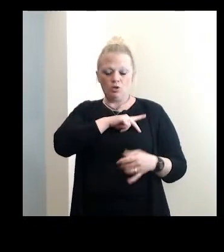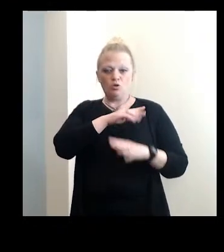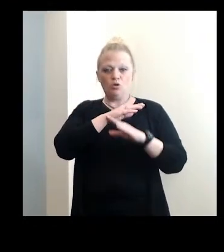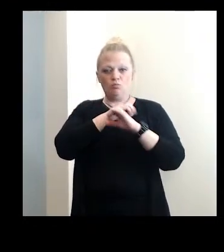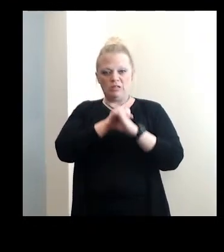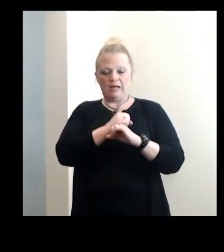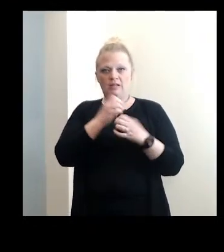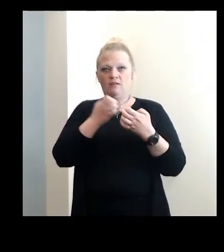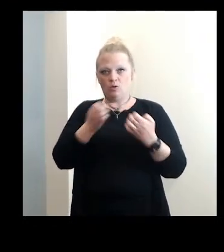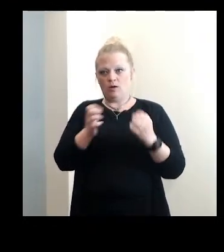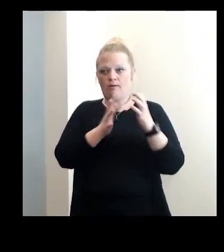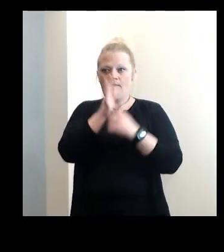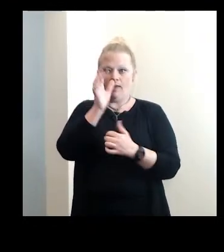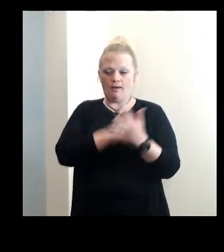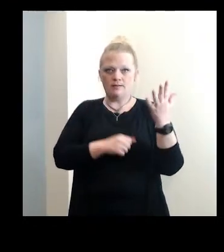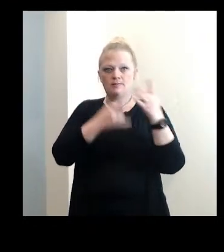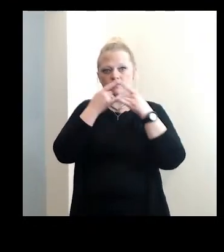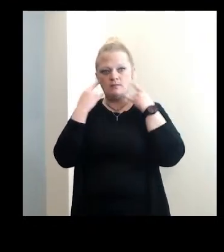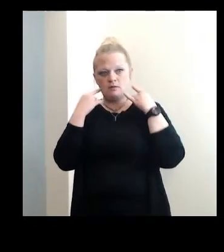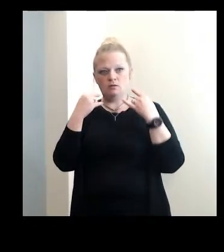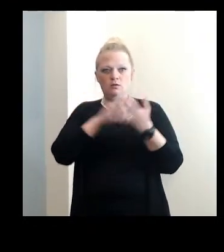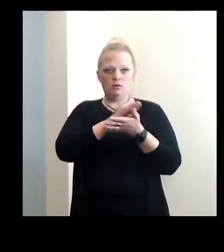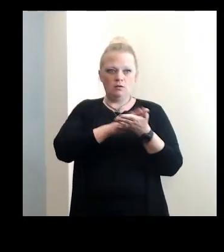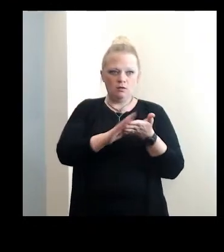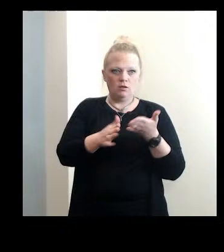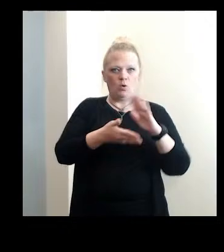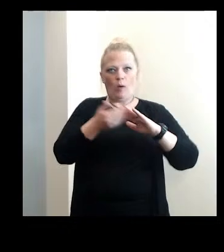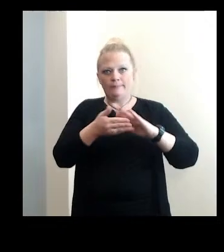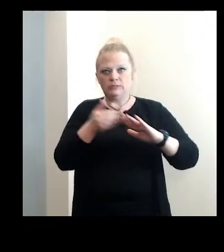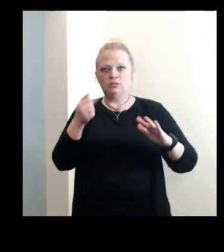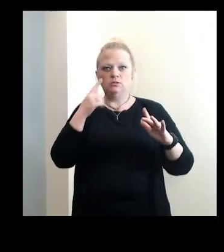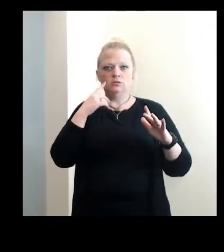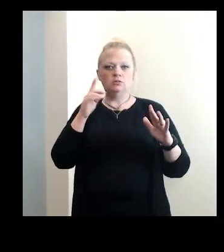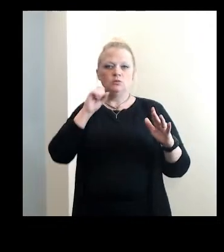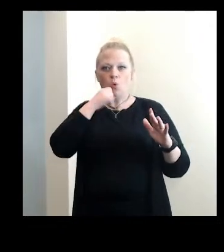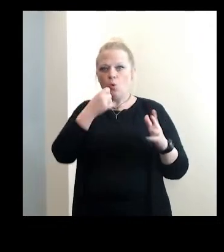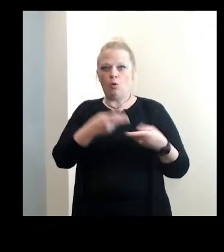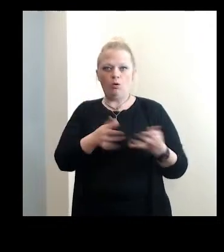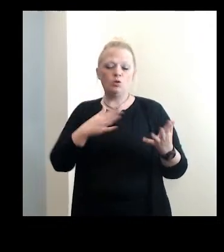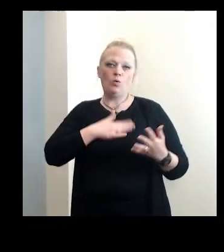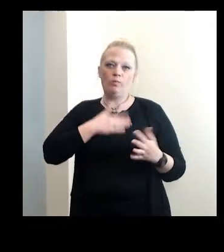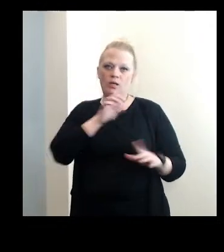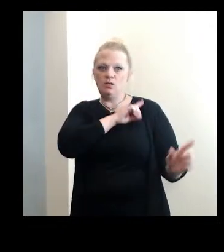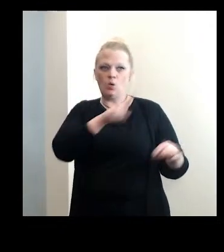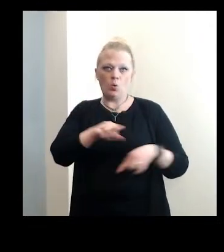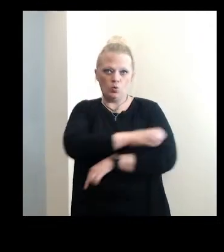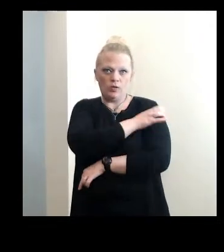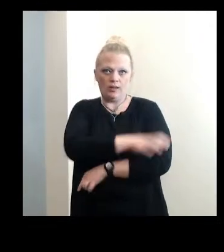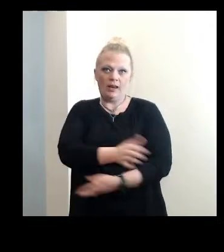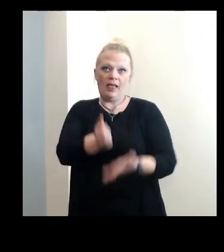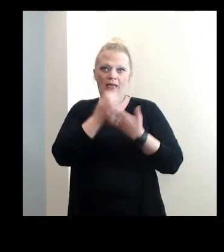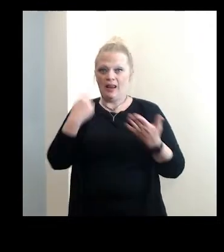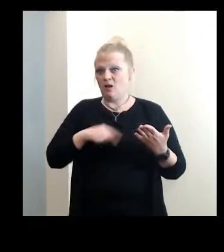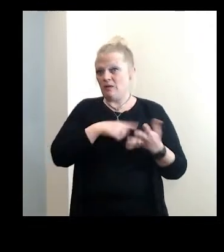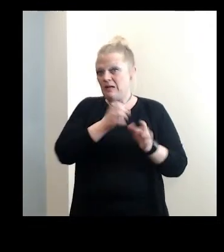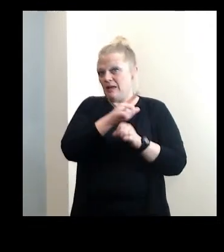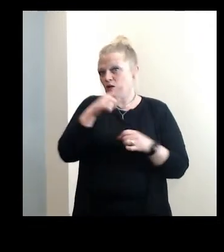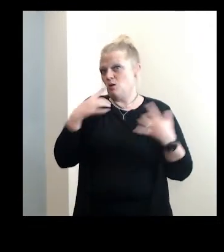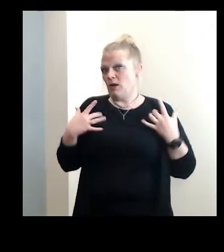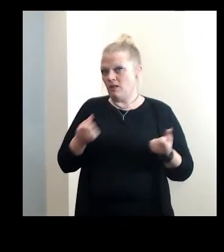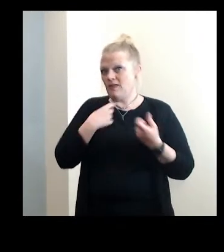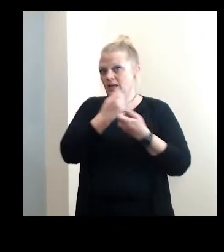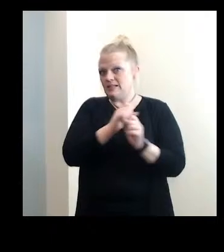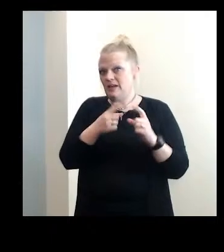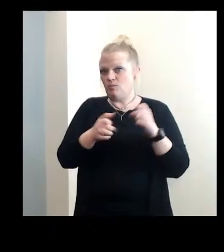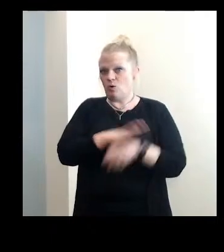equipment, masks, hand sanitizer, wipes, some other cool giveaways. So please come to one of our clinics and help us make you healthy and